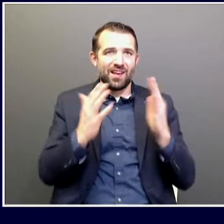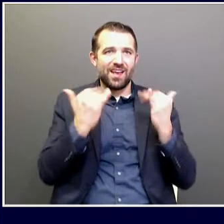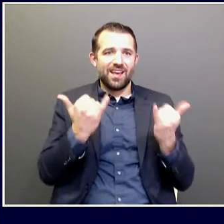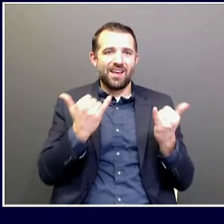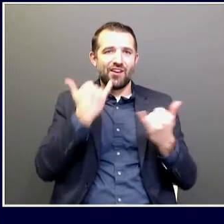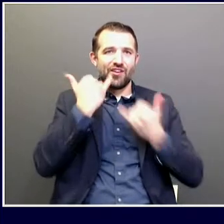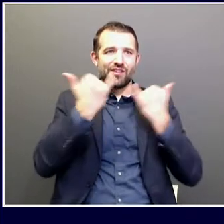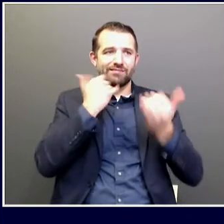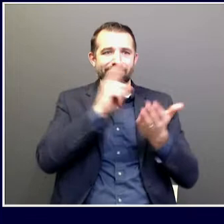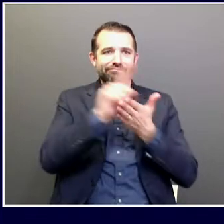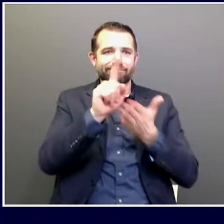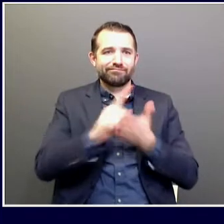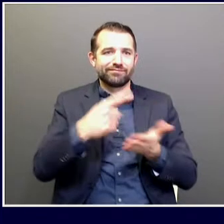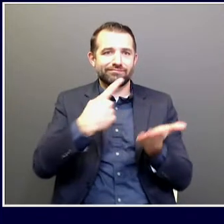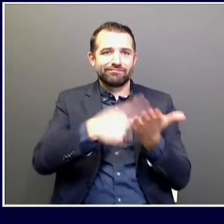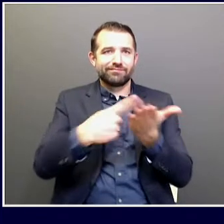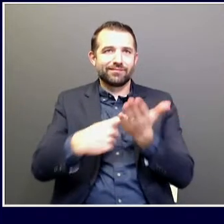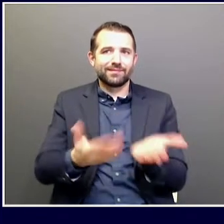and to the states of Maine,